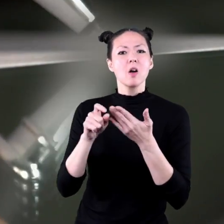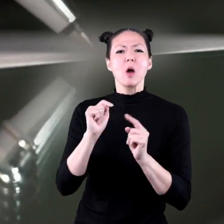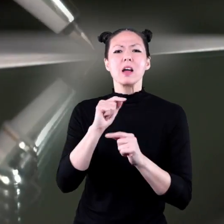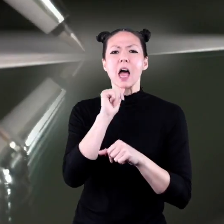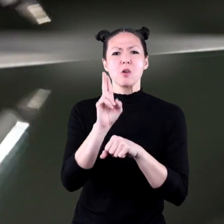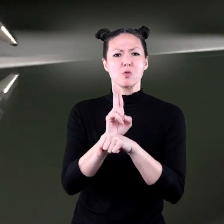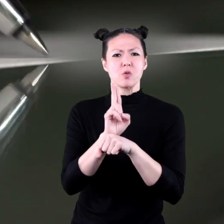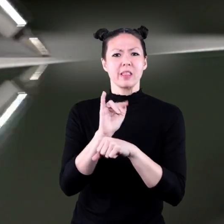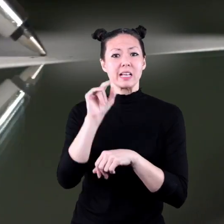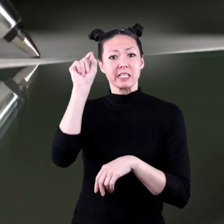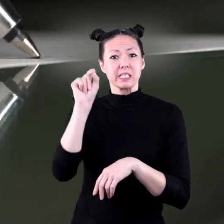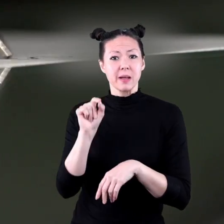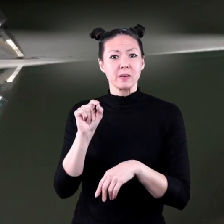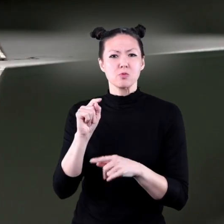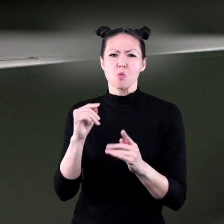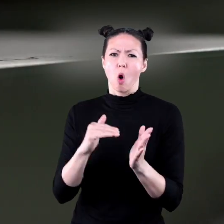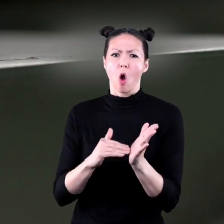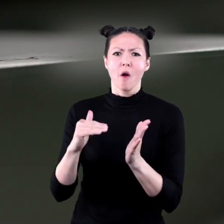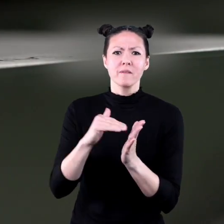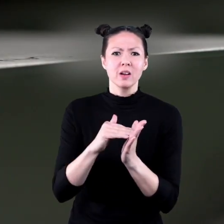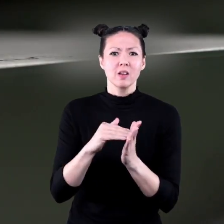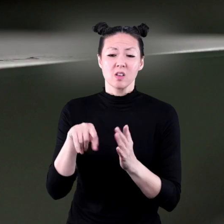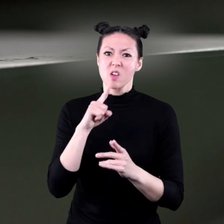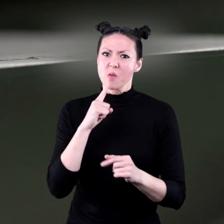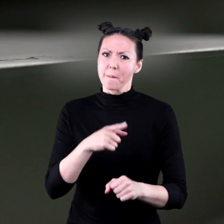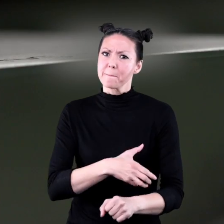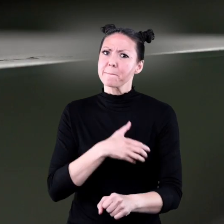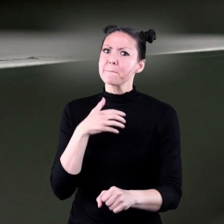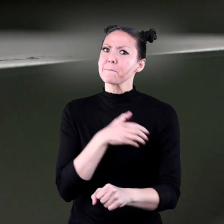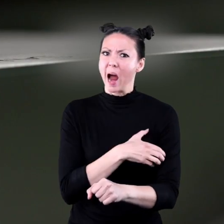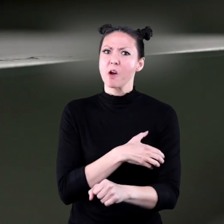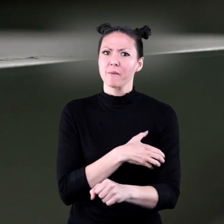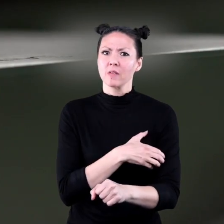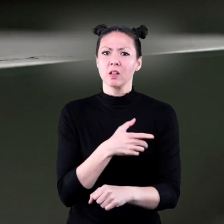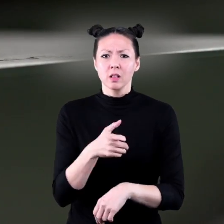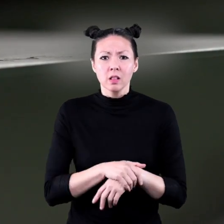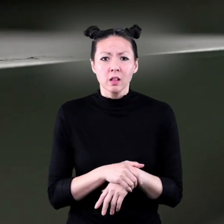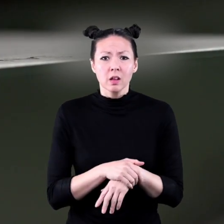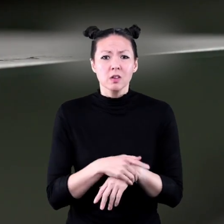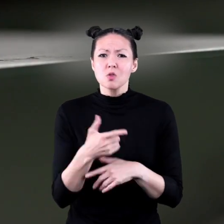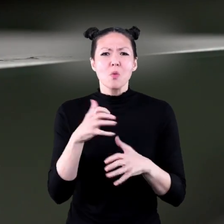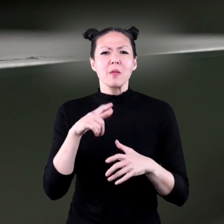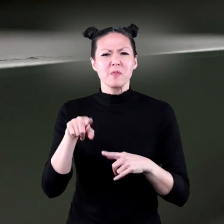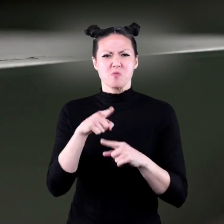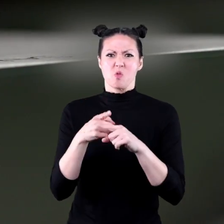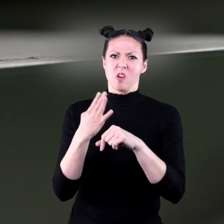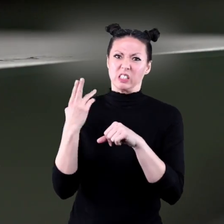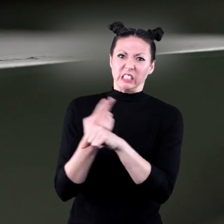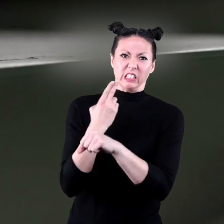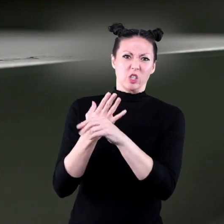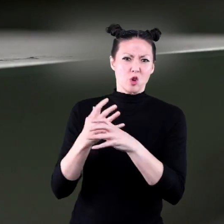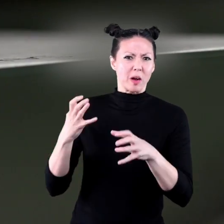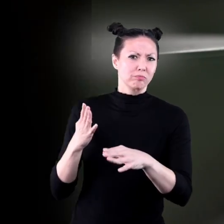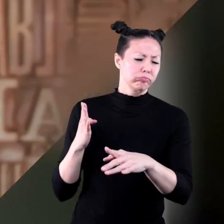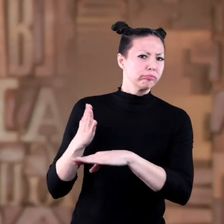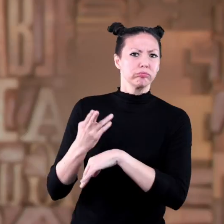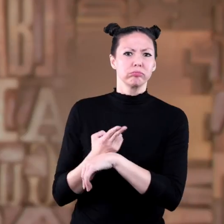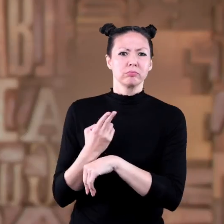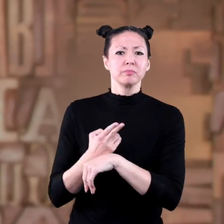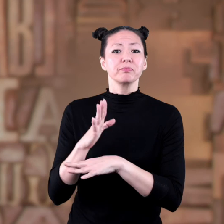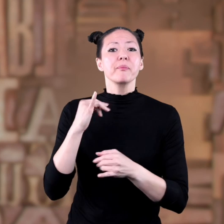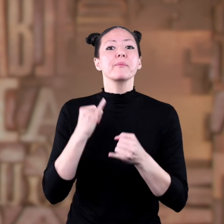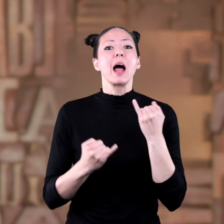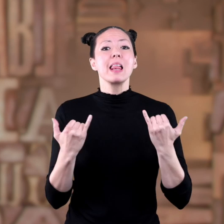we usually try not to use exclamation sentences too often, as they are powerful and we don't want to overuse them.